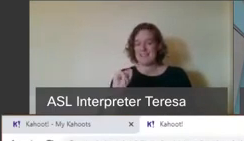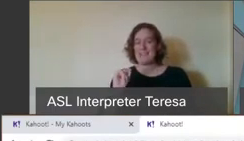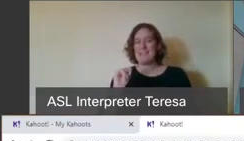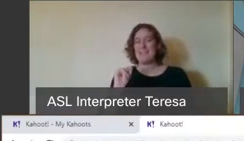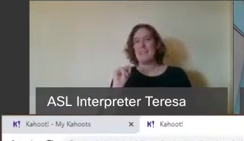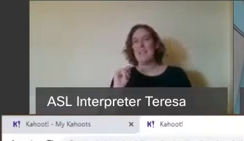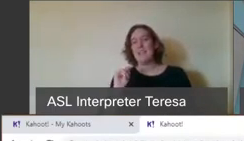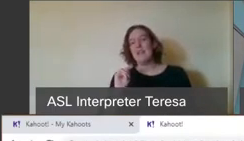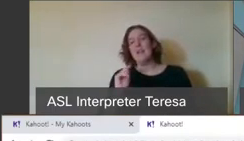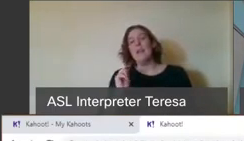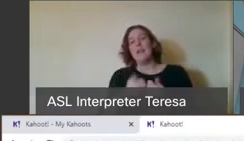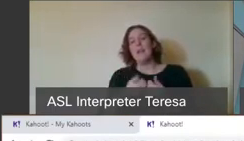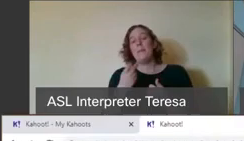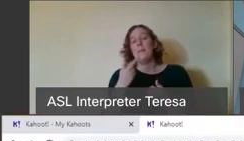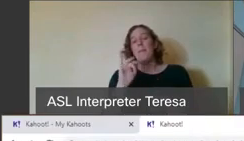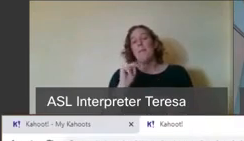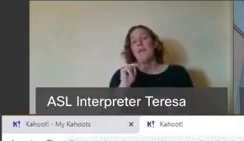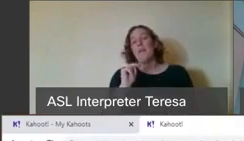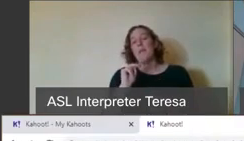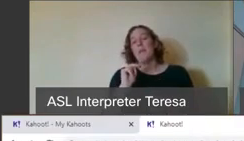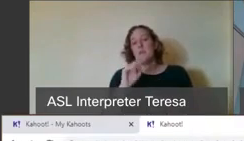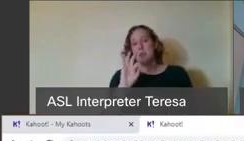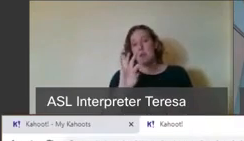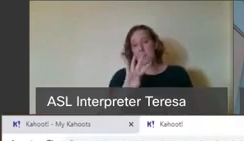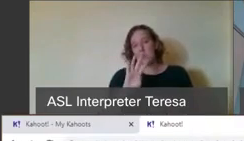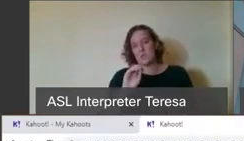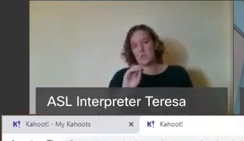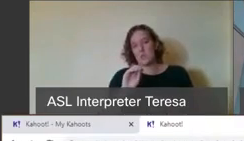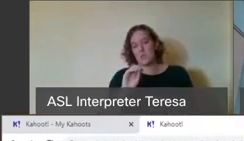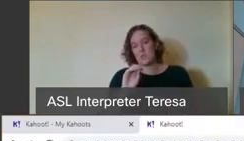KAHOOT.IT. And when prompted, you're going to enter the game pin of